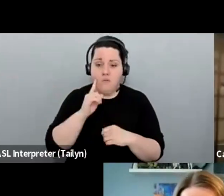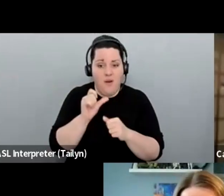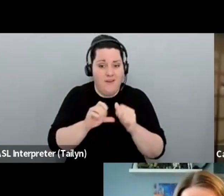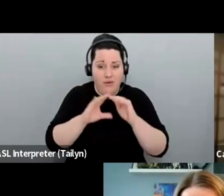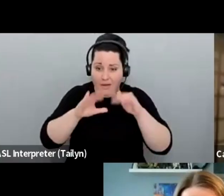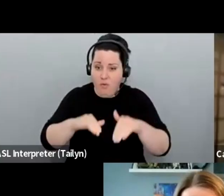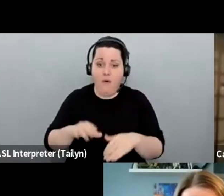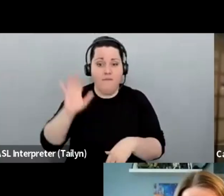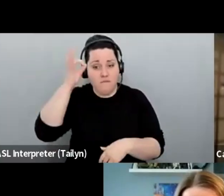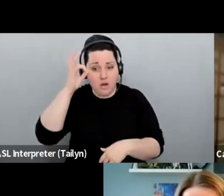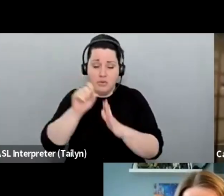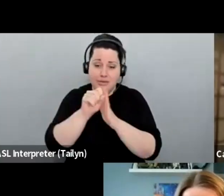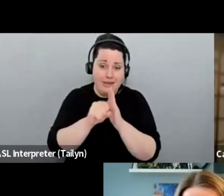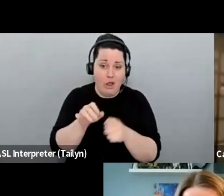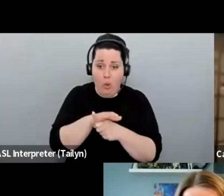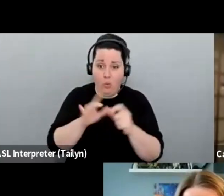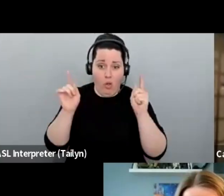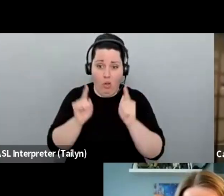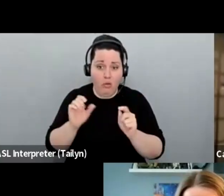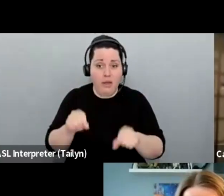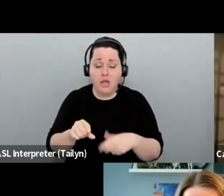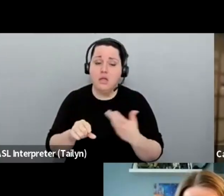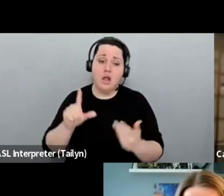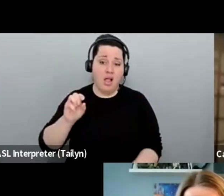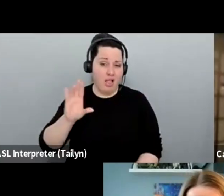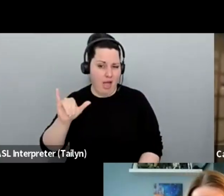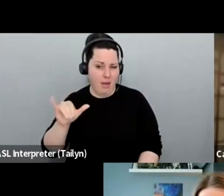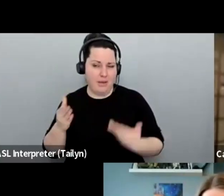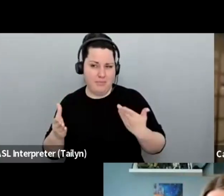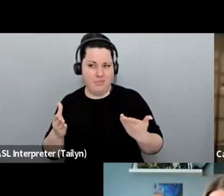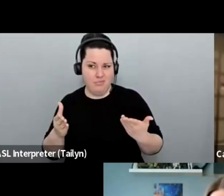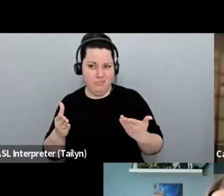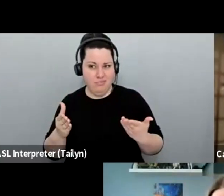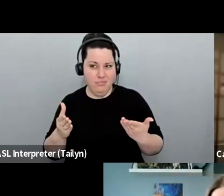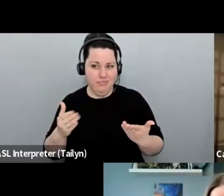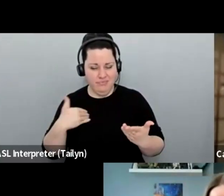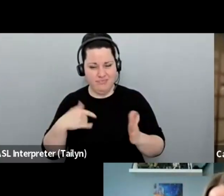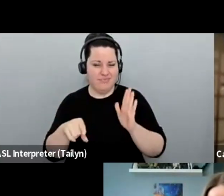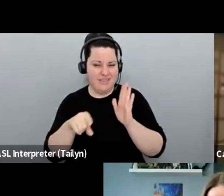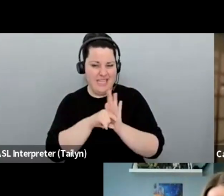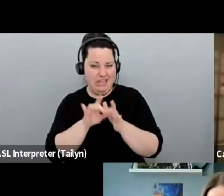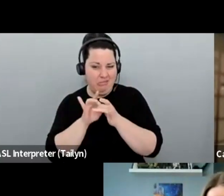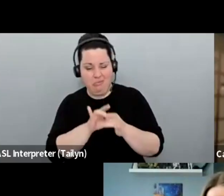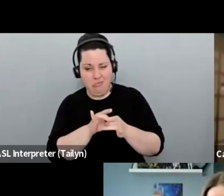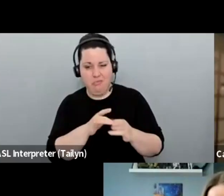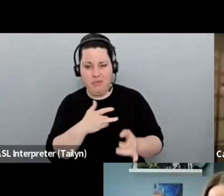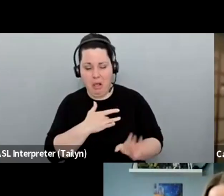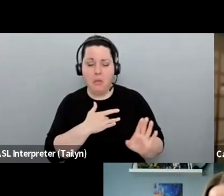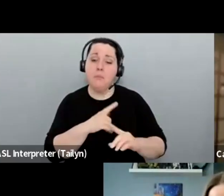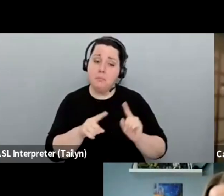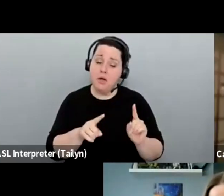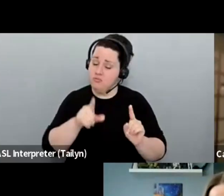level, federal, state, and local. Lobbying might have some negative connotations to it, but it really just comes down